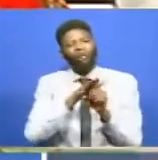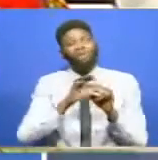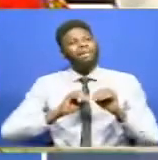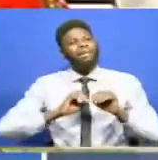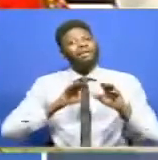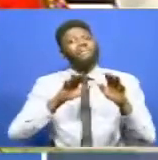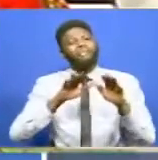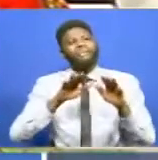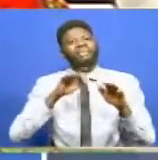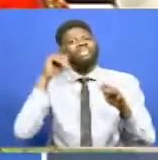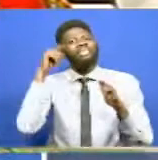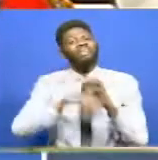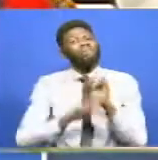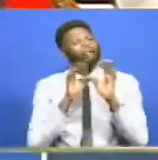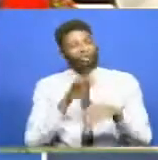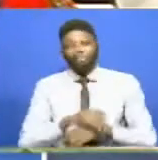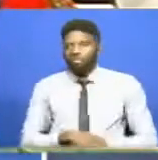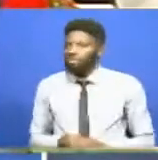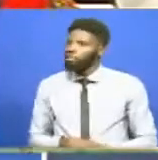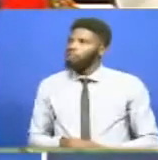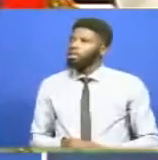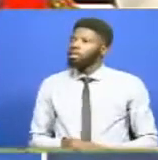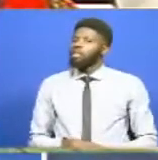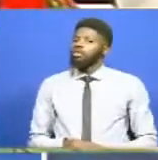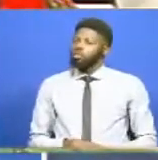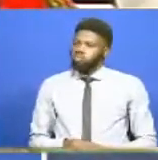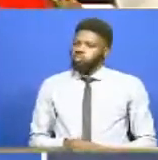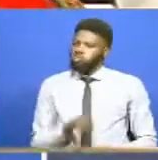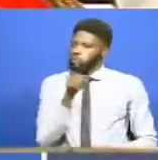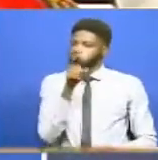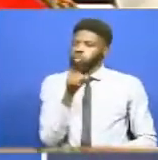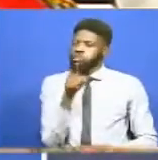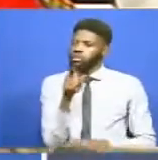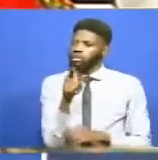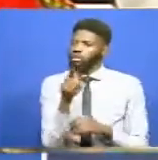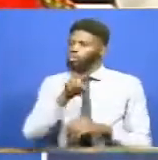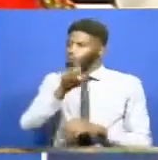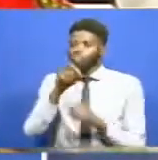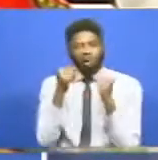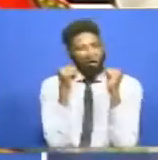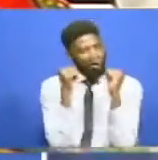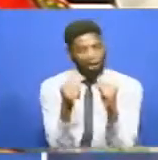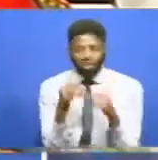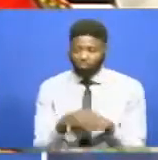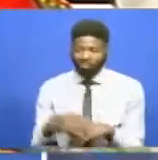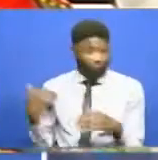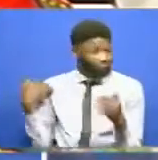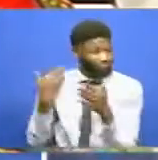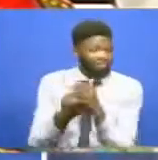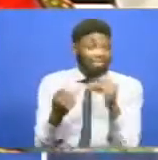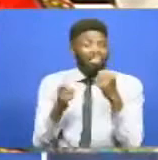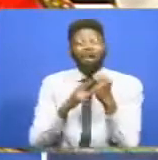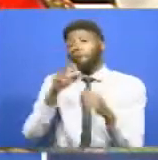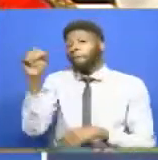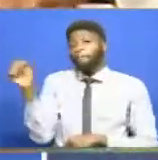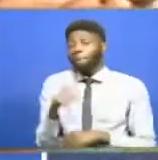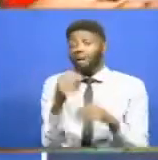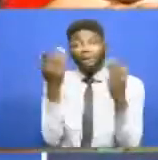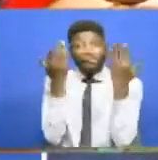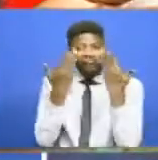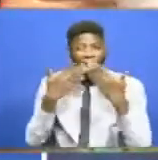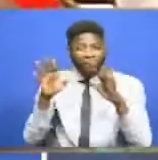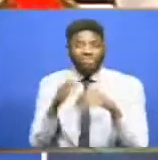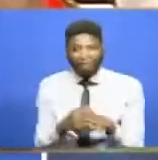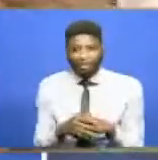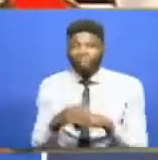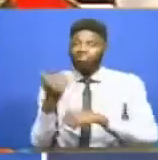Well, I would say that's sort of a tricky question, because 7 months down the line, the hand